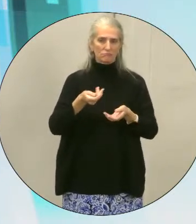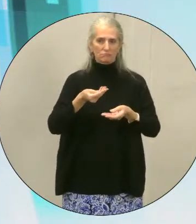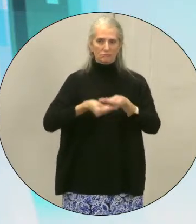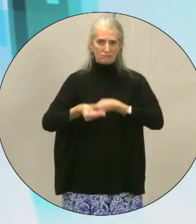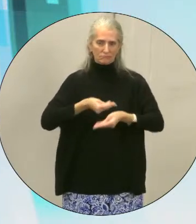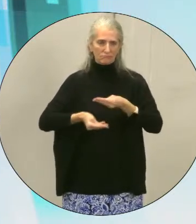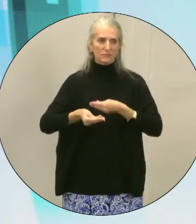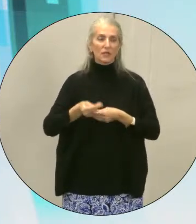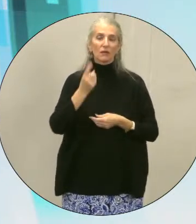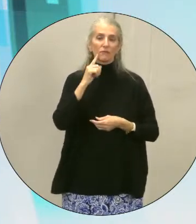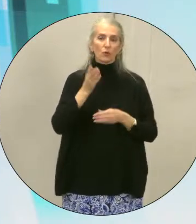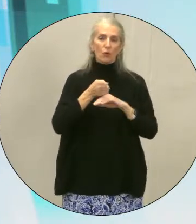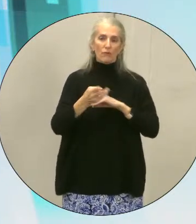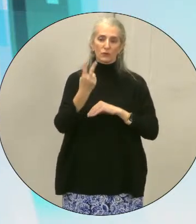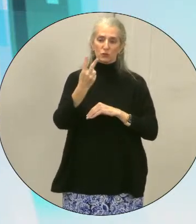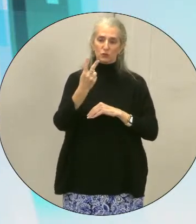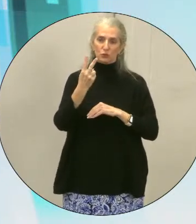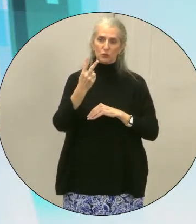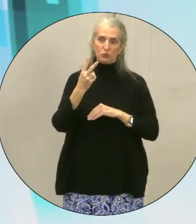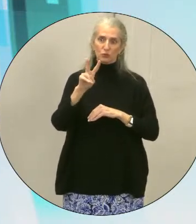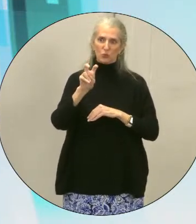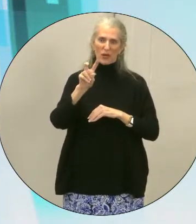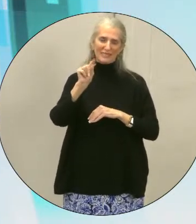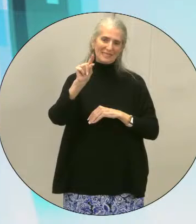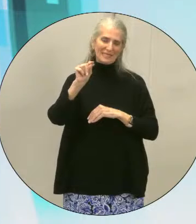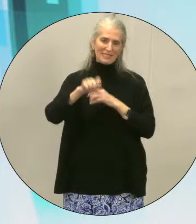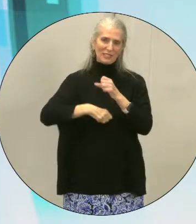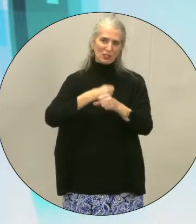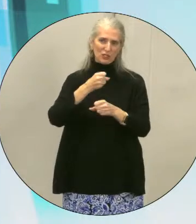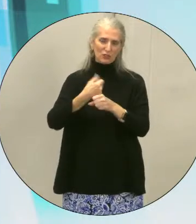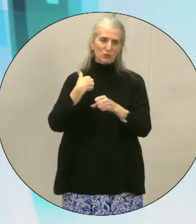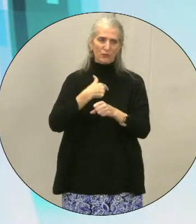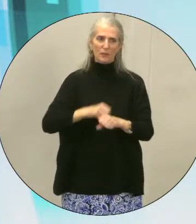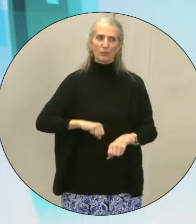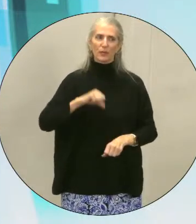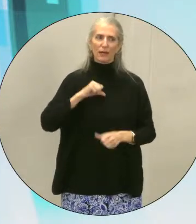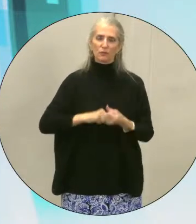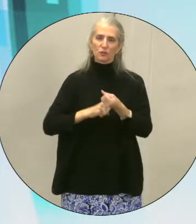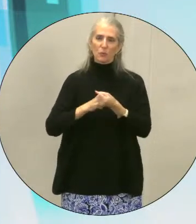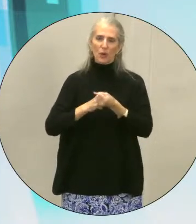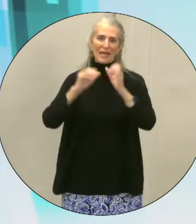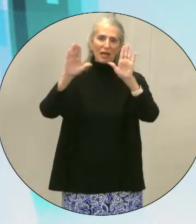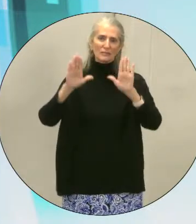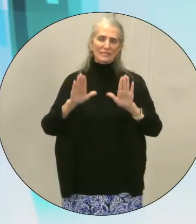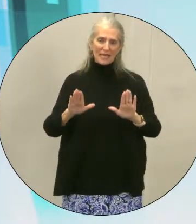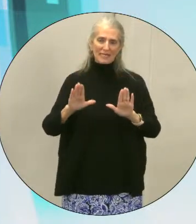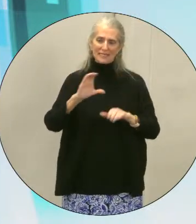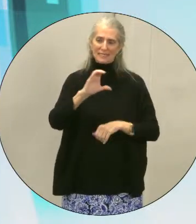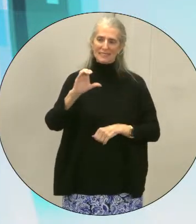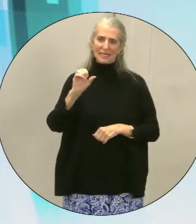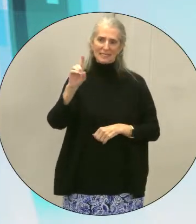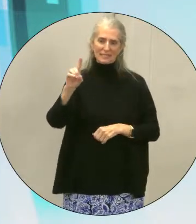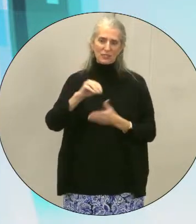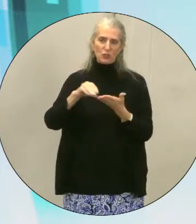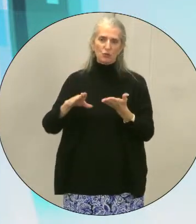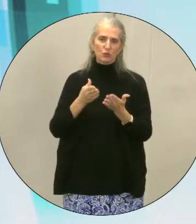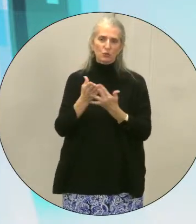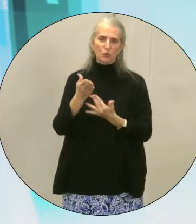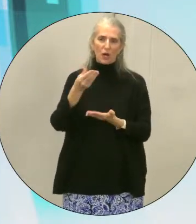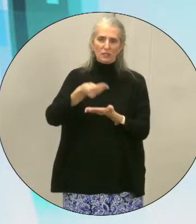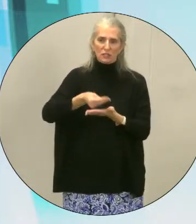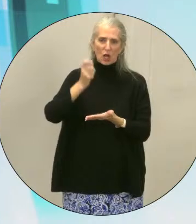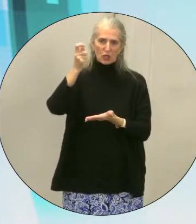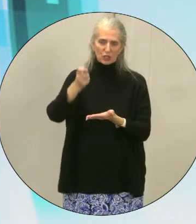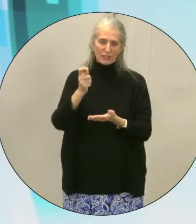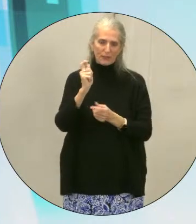For over 2 decades, we have been proud to support outstanding CCSD students through our scholarship programs. And